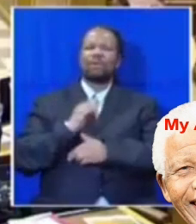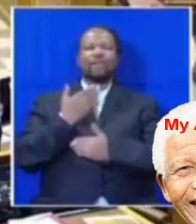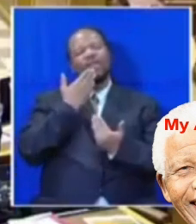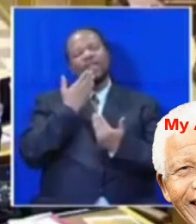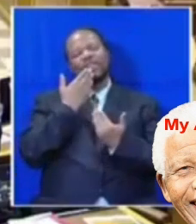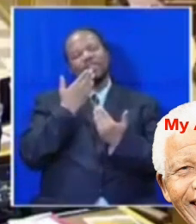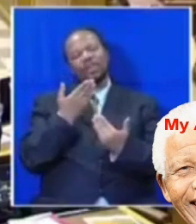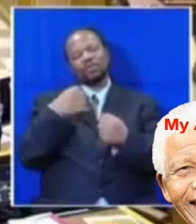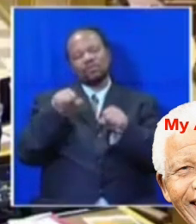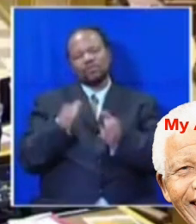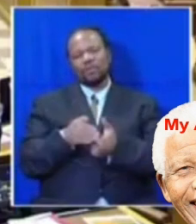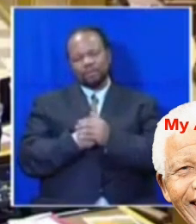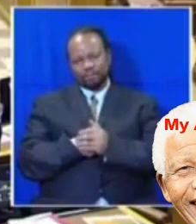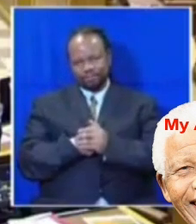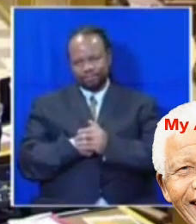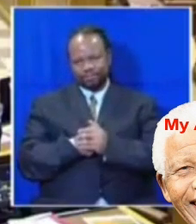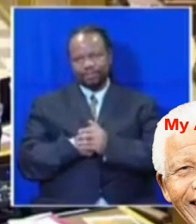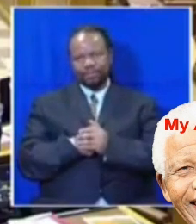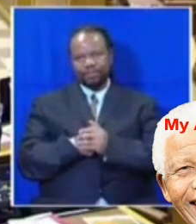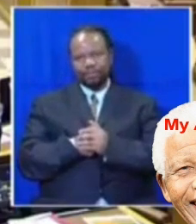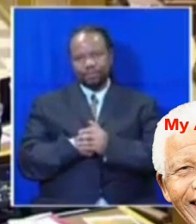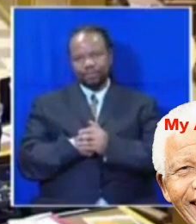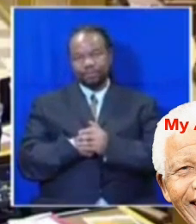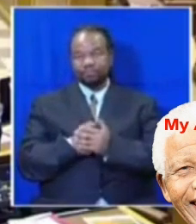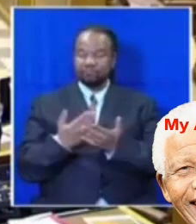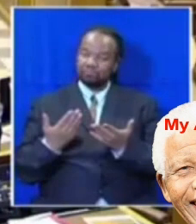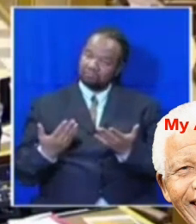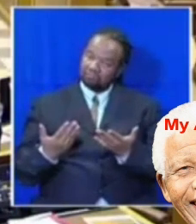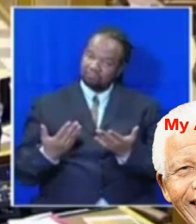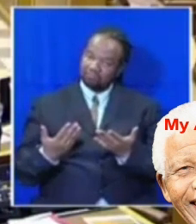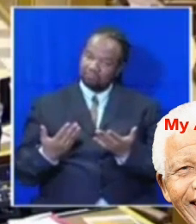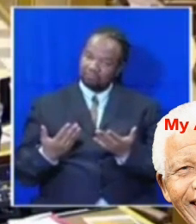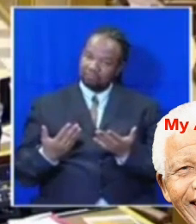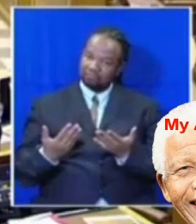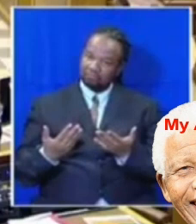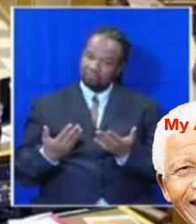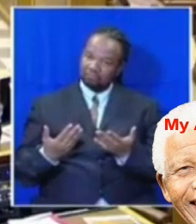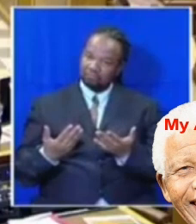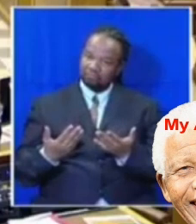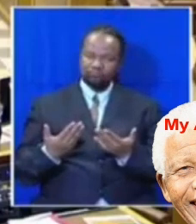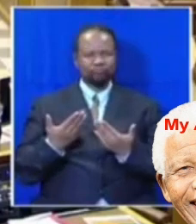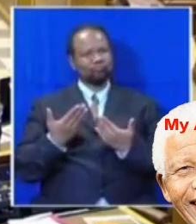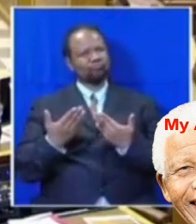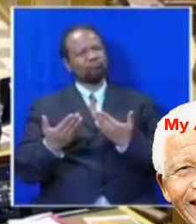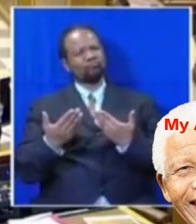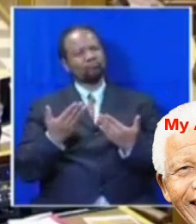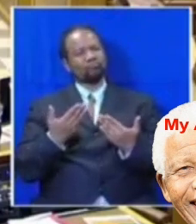ngaphambili. Bengifuna ukwazi nje ukuthi yini makusukuma